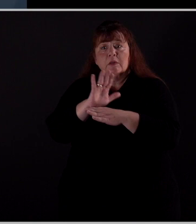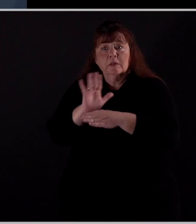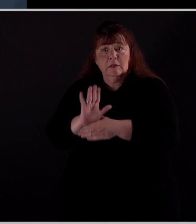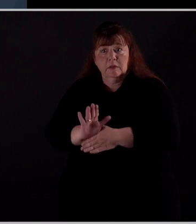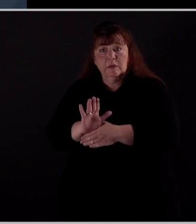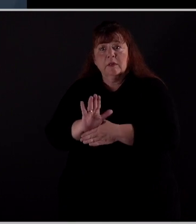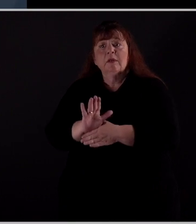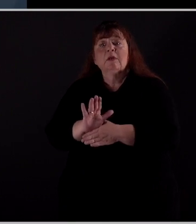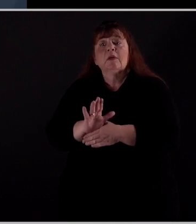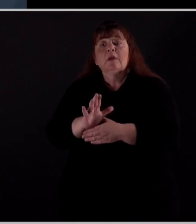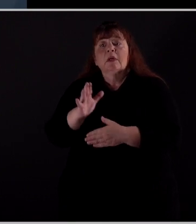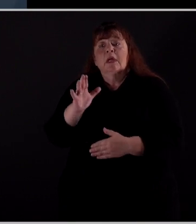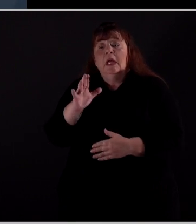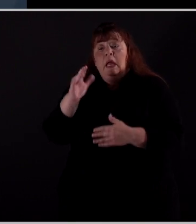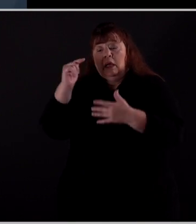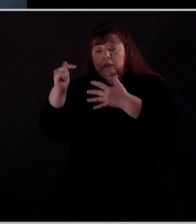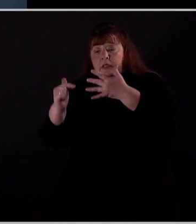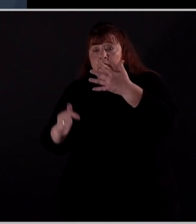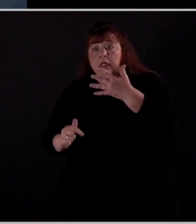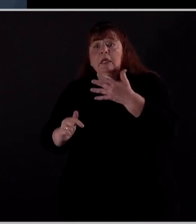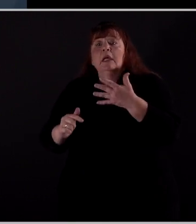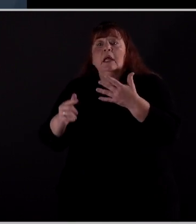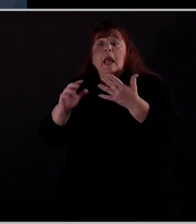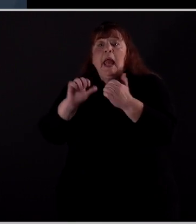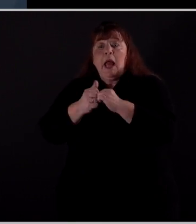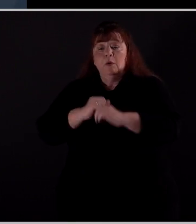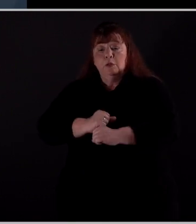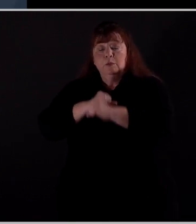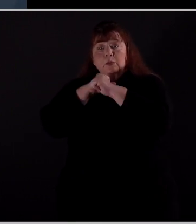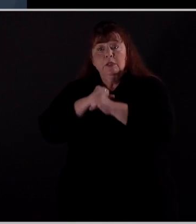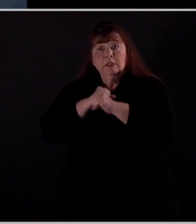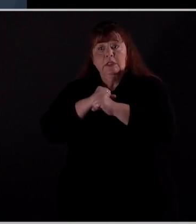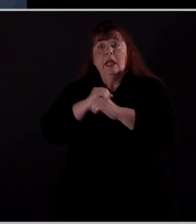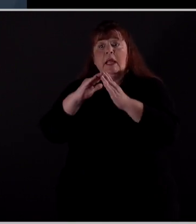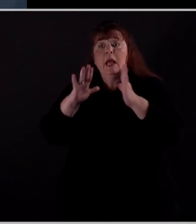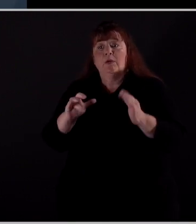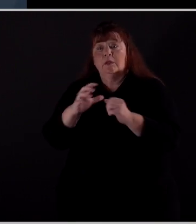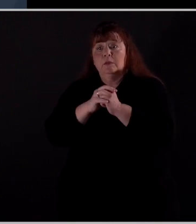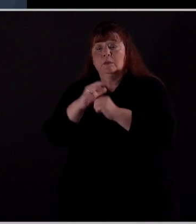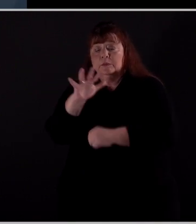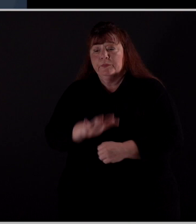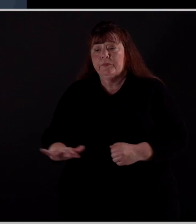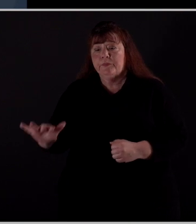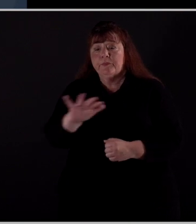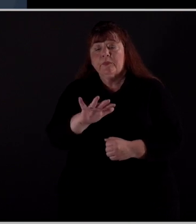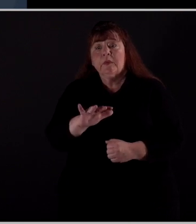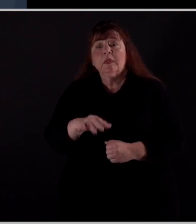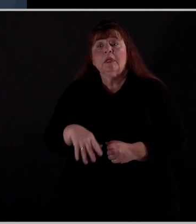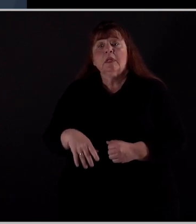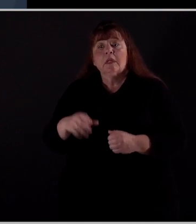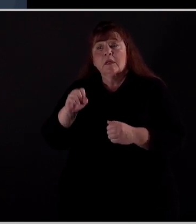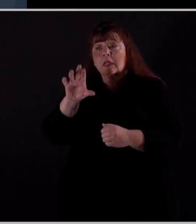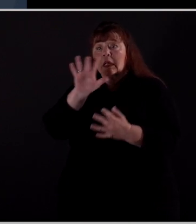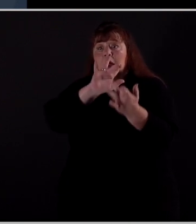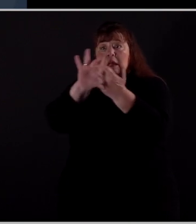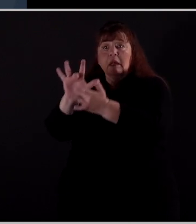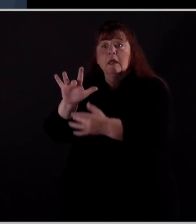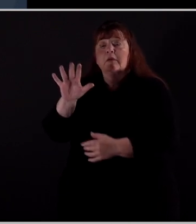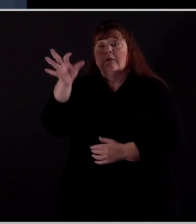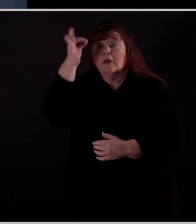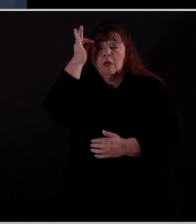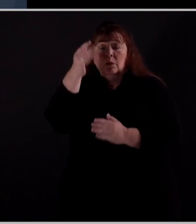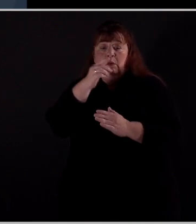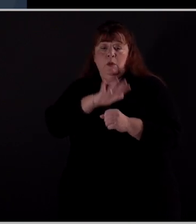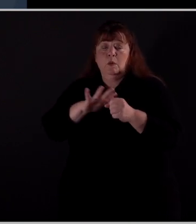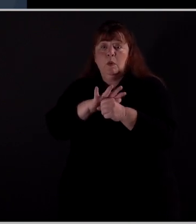undertake to secure houses of worship across the United States. These efforts may begin with outreach to federal and local law enforcement, as well as introducing